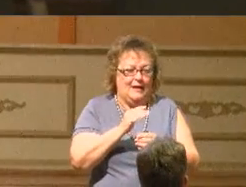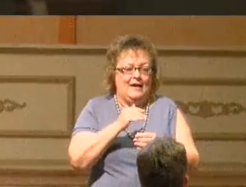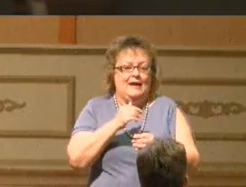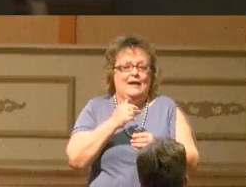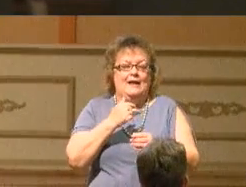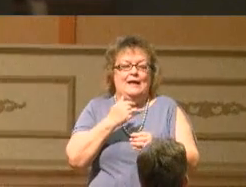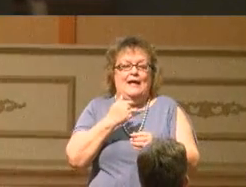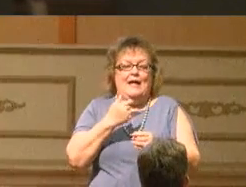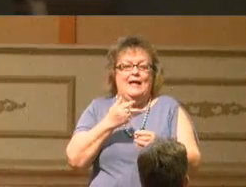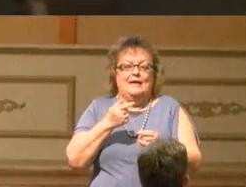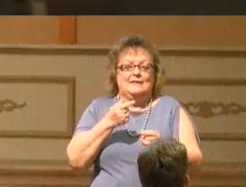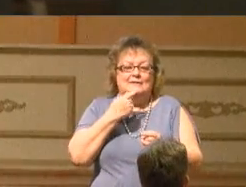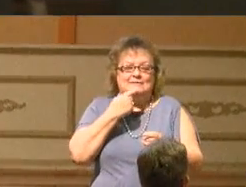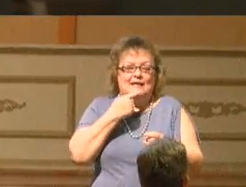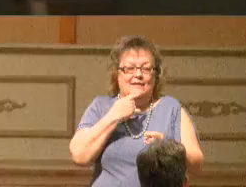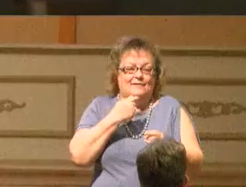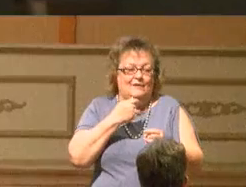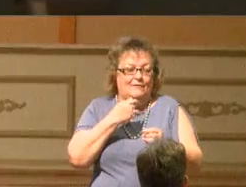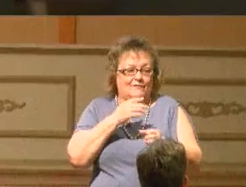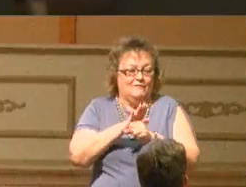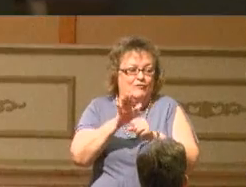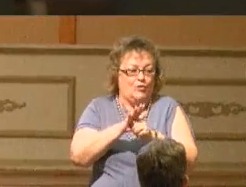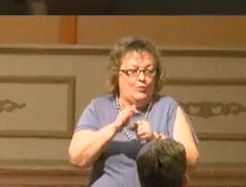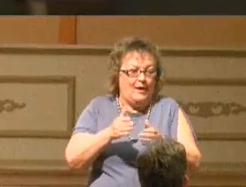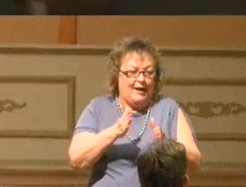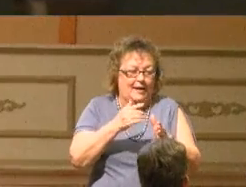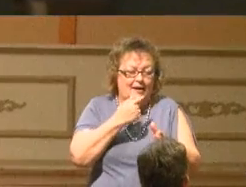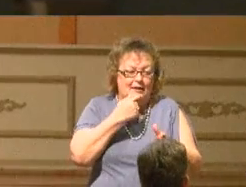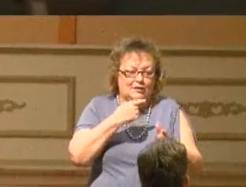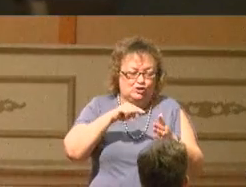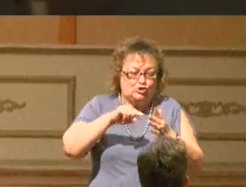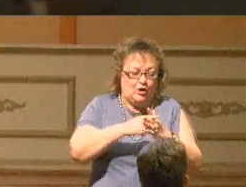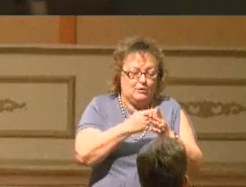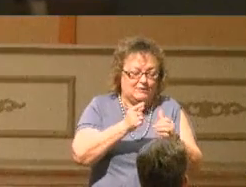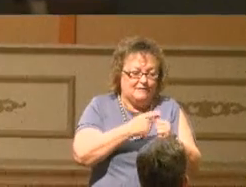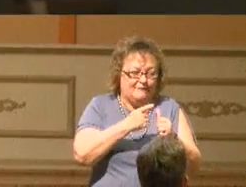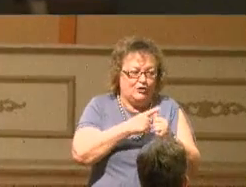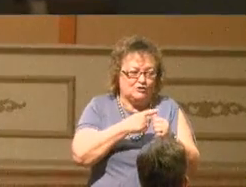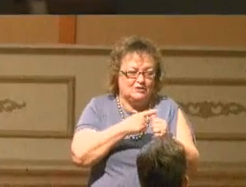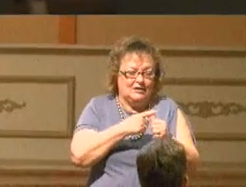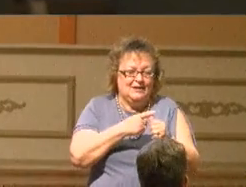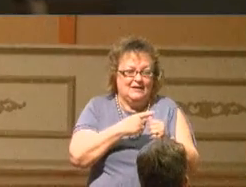out behind the pulpit, but it has come out in syllable, funeral.